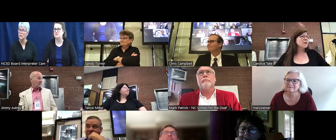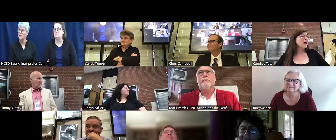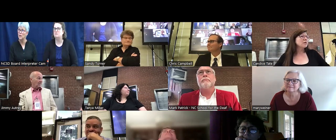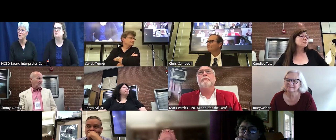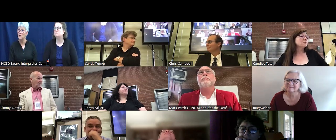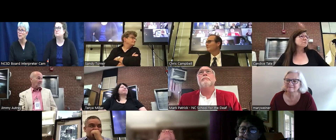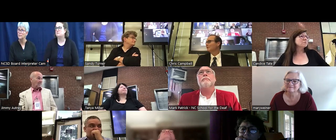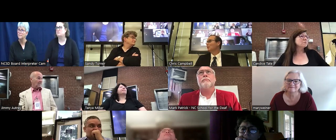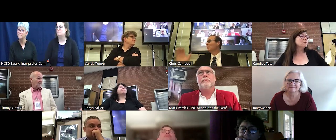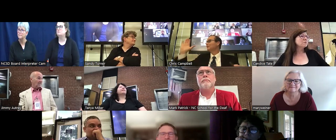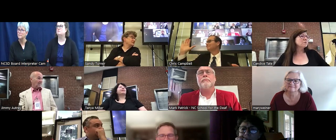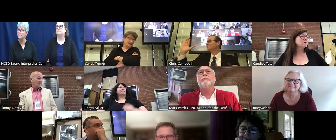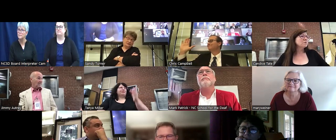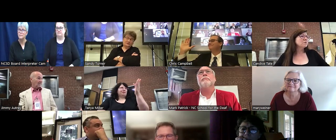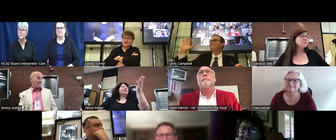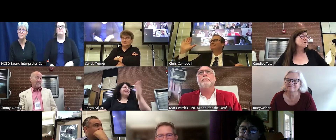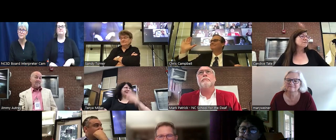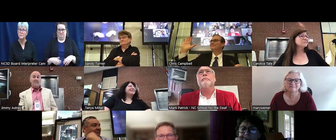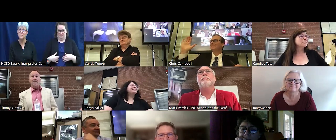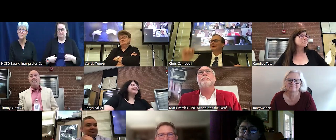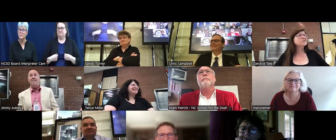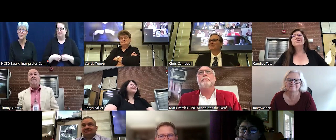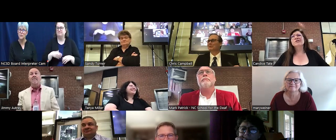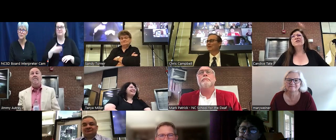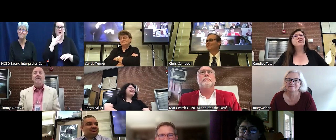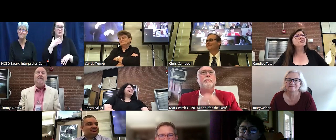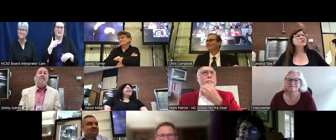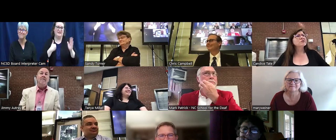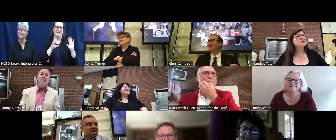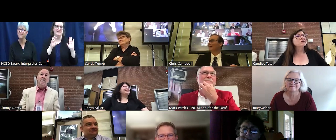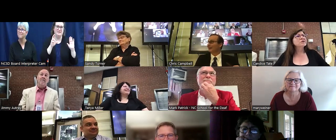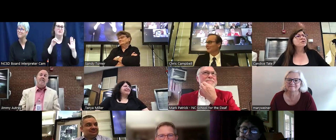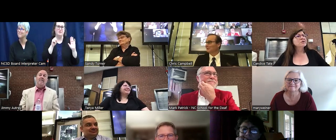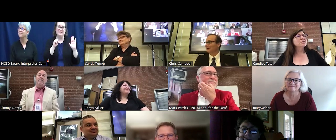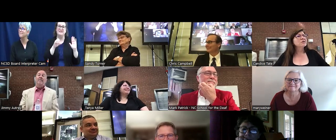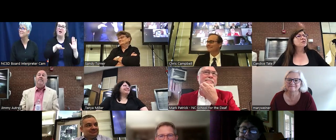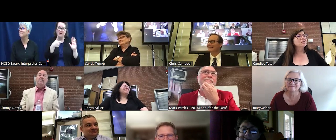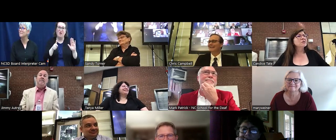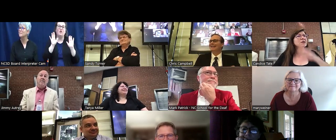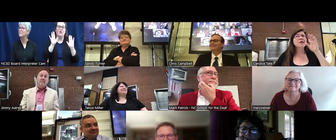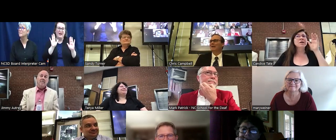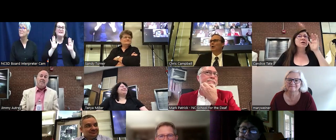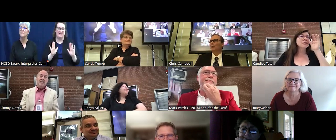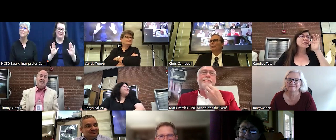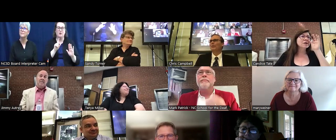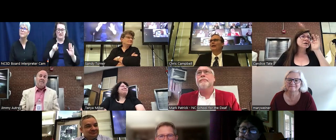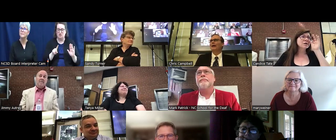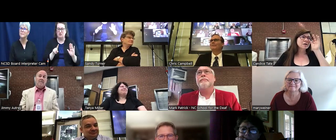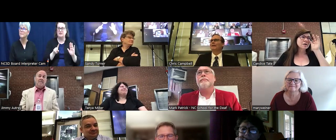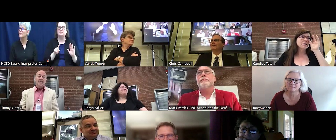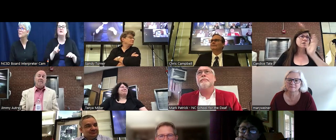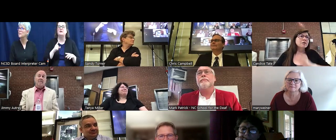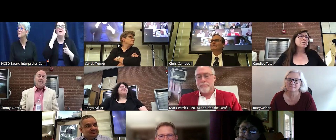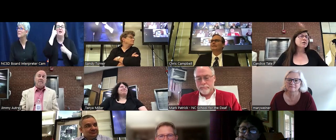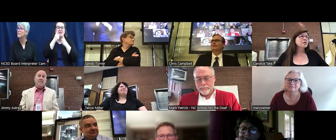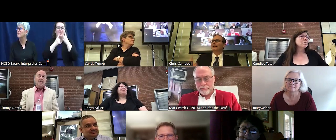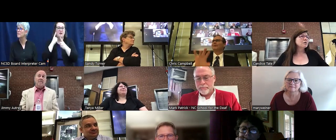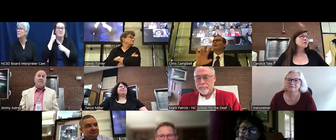things? This is a good question. This is Chris. Another excellent question. So think of it